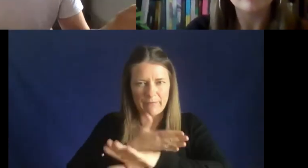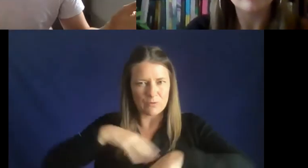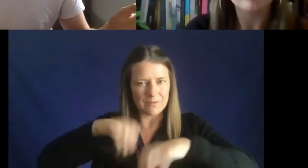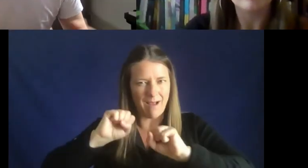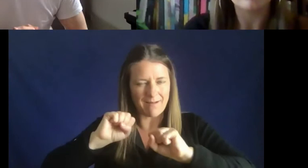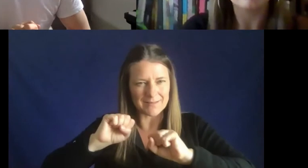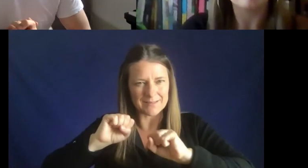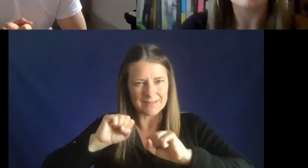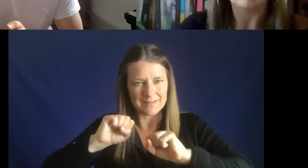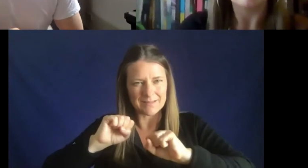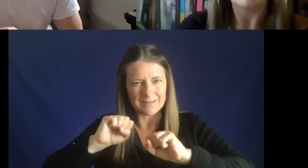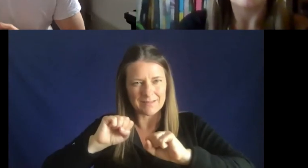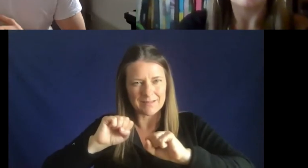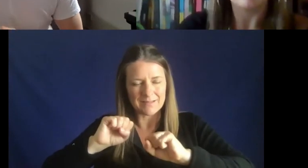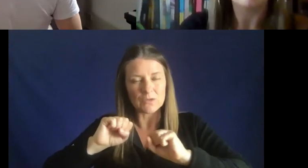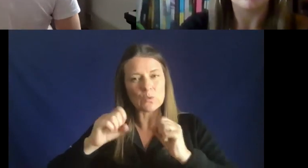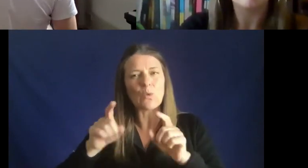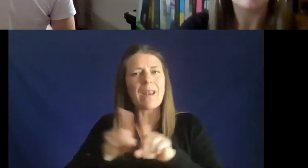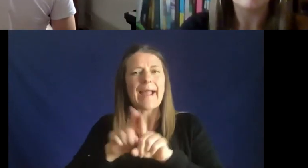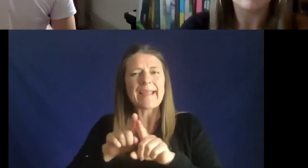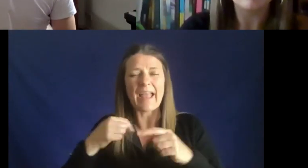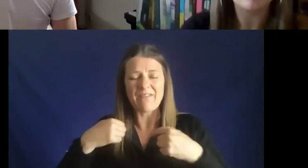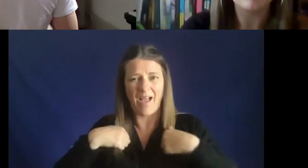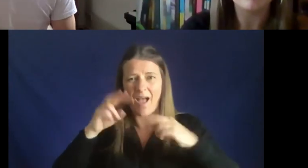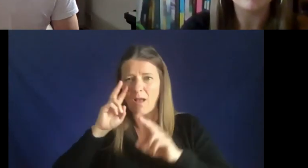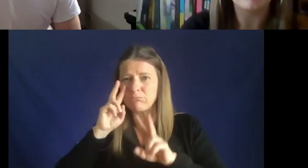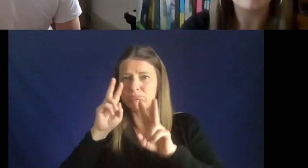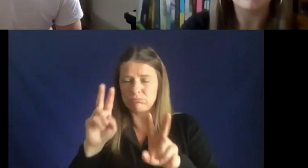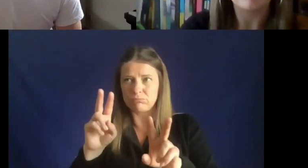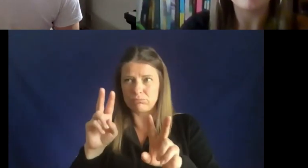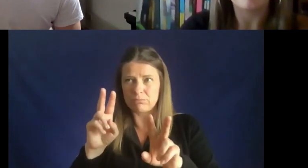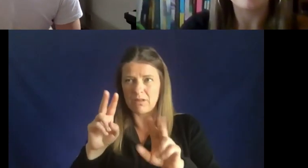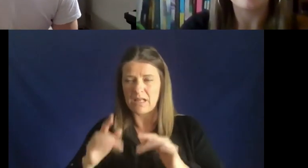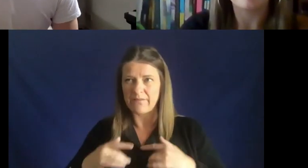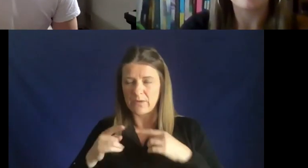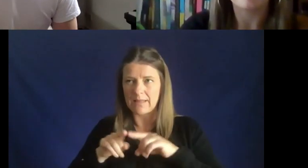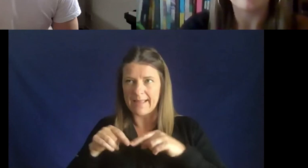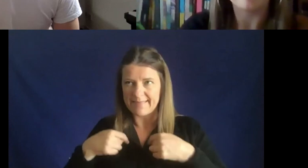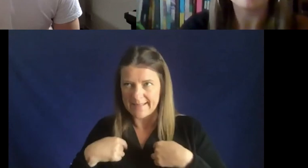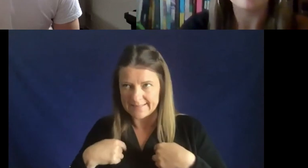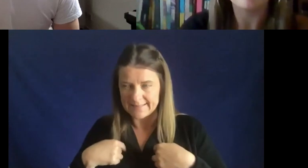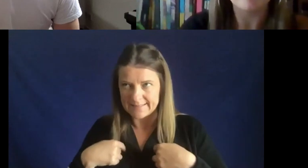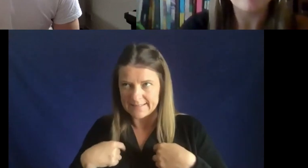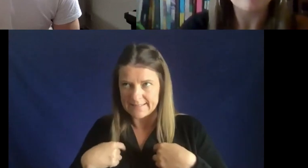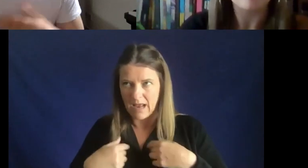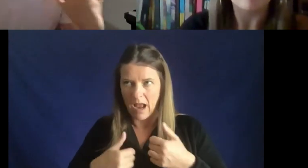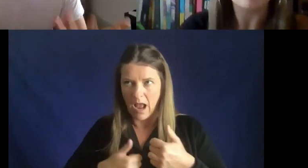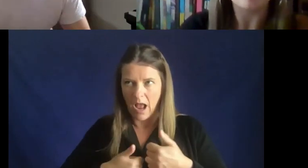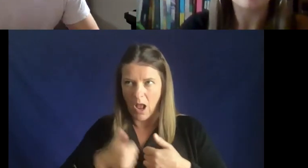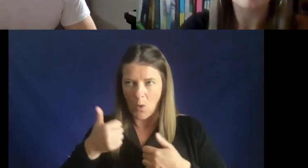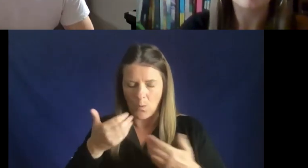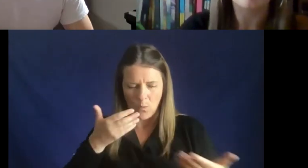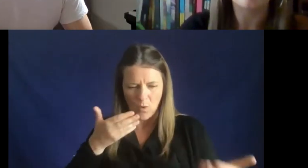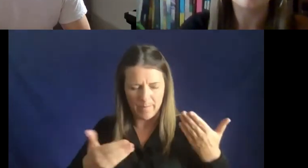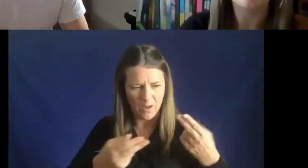me looking out my window is this, then how does that relate to someone in a prison looking out their window, I suppose. But I am aware